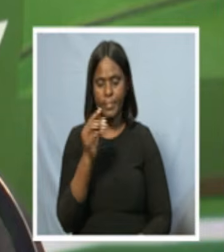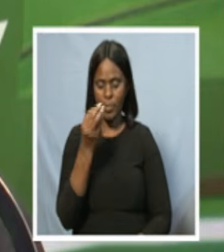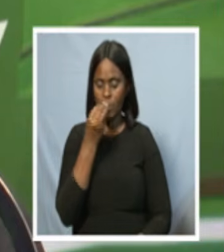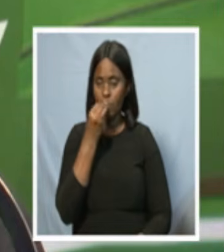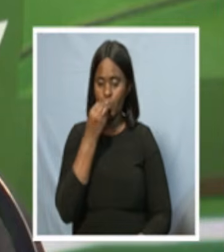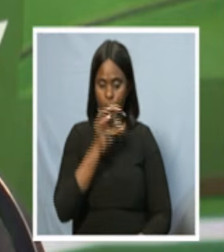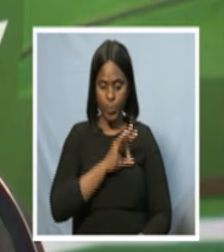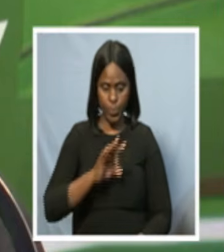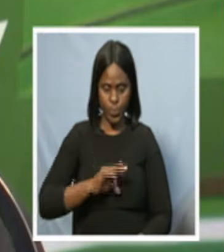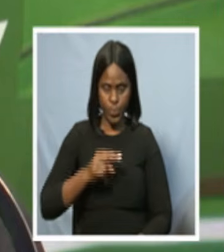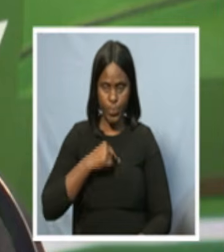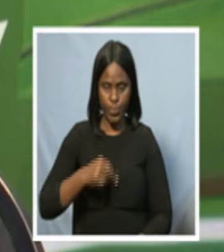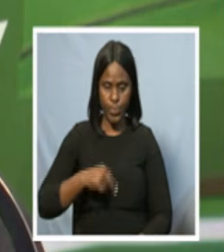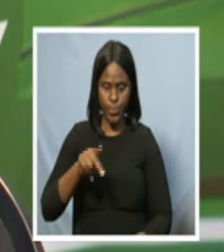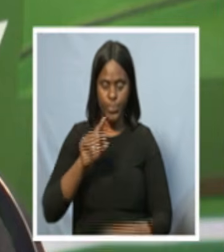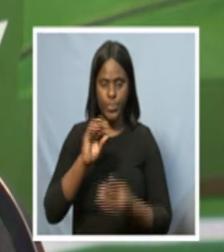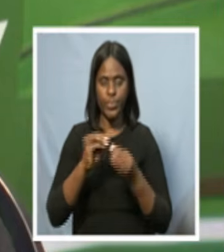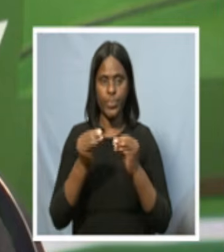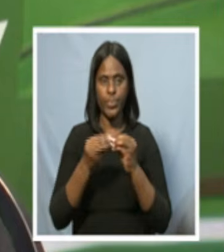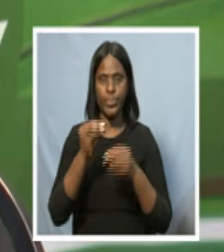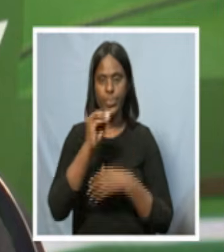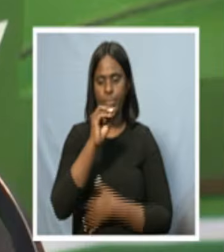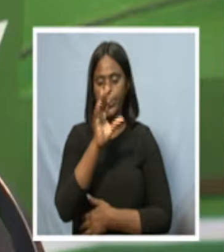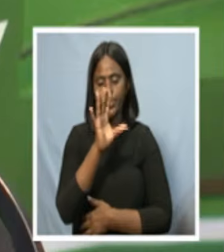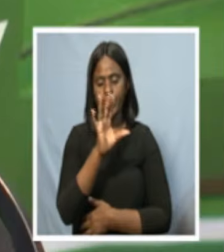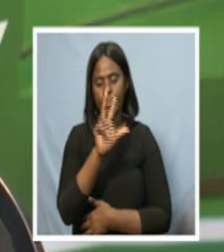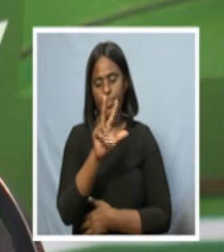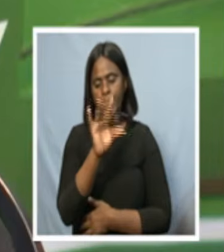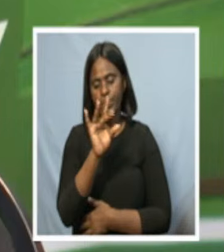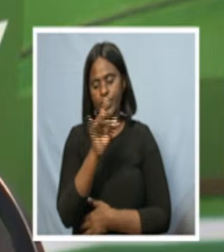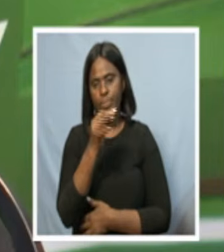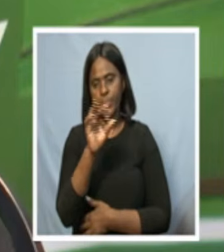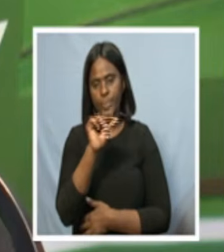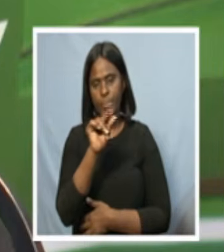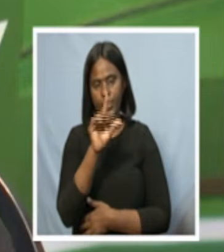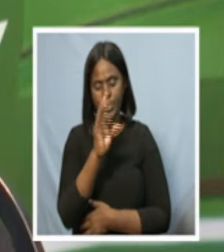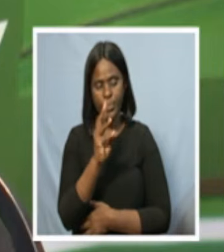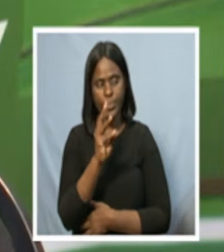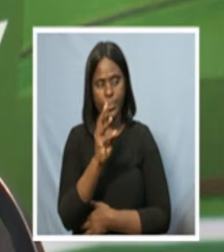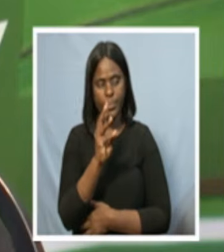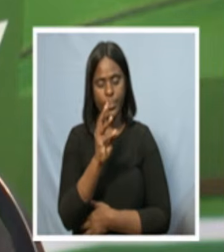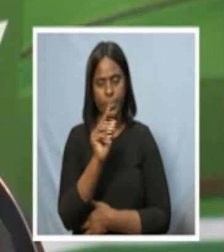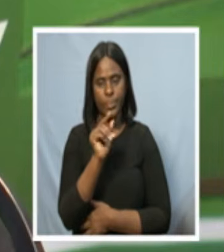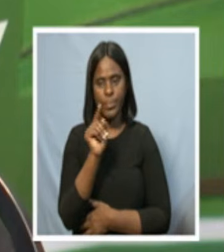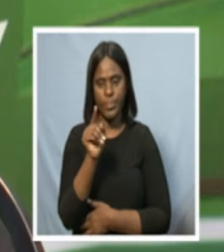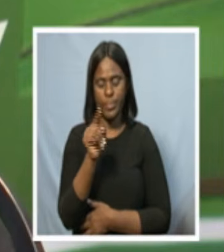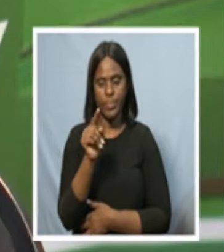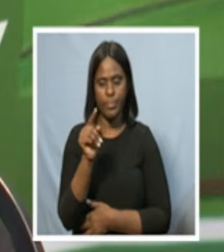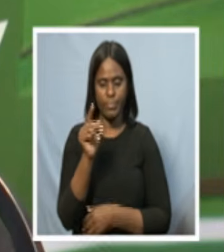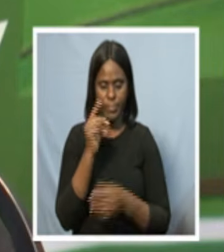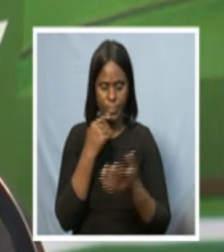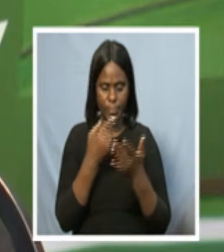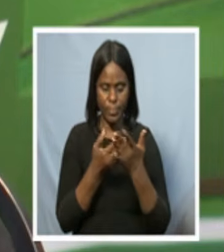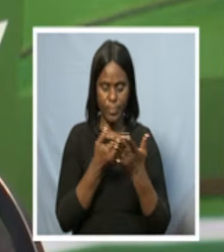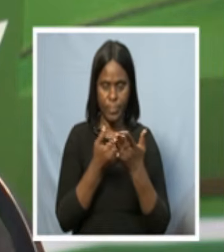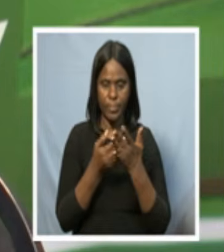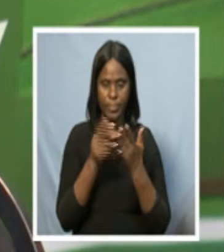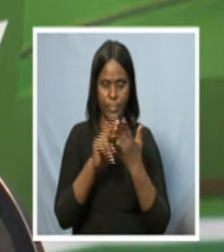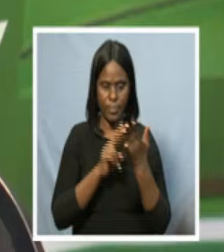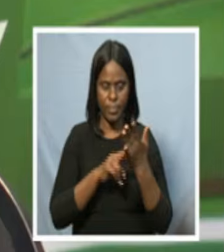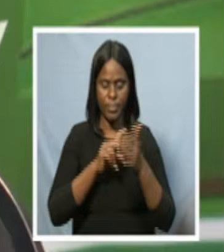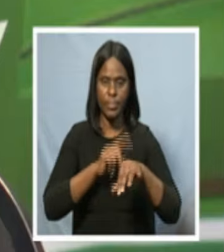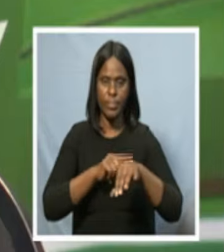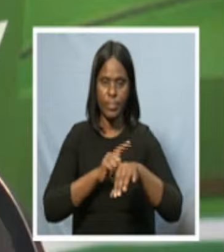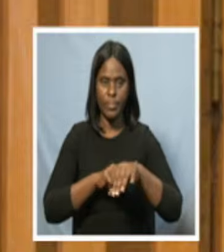and Nutrition Amendment Bill, National Assembly Bill number 38 of 2026, also coming up for consideration at report